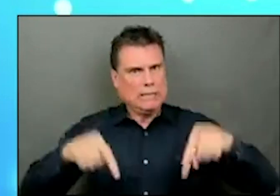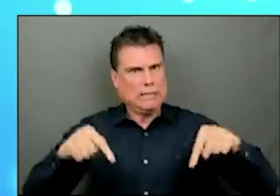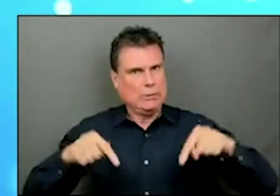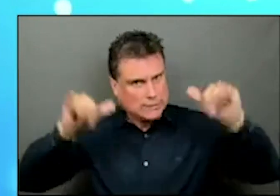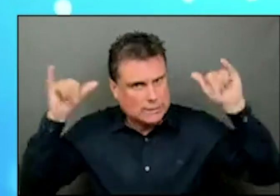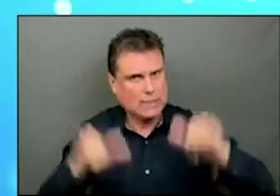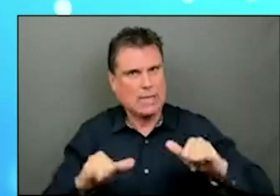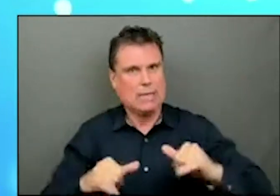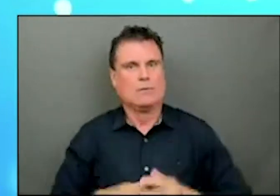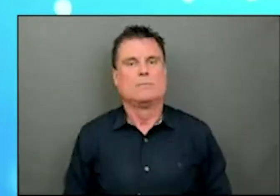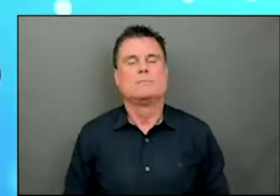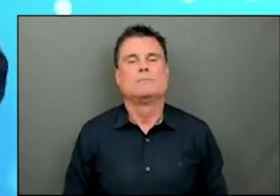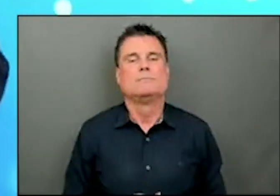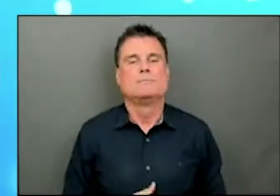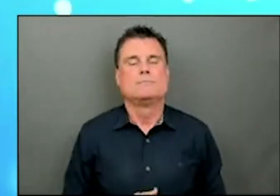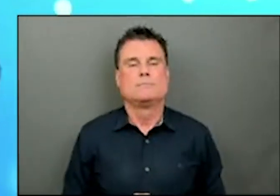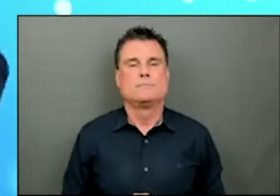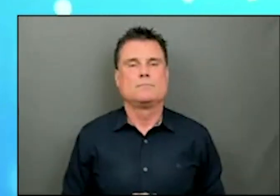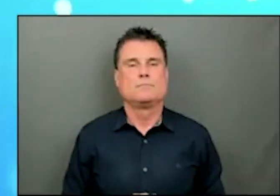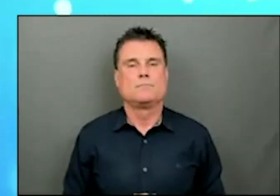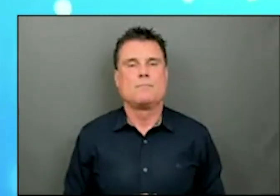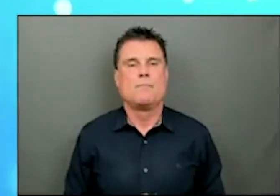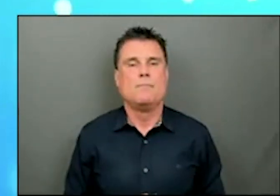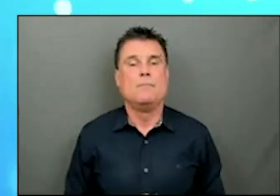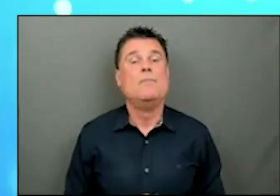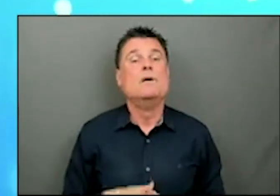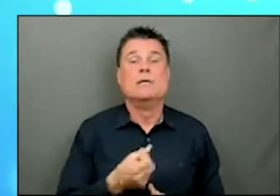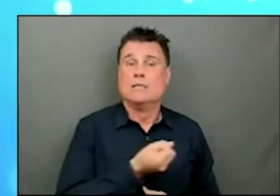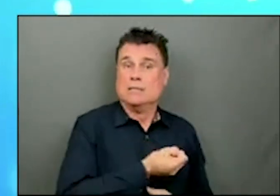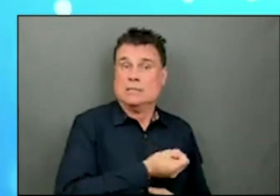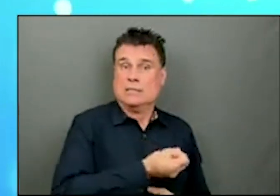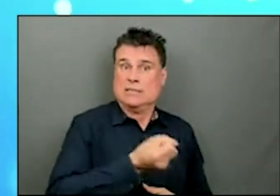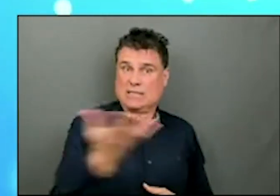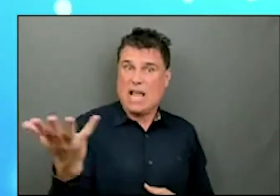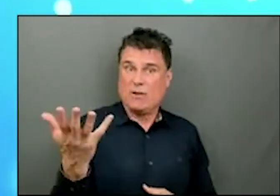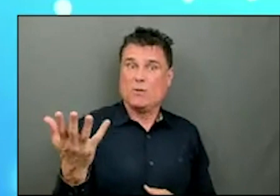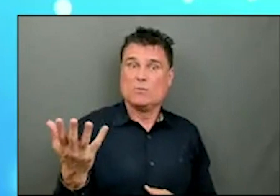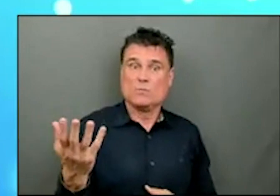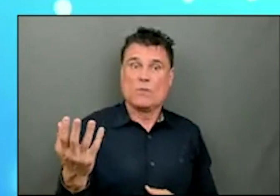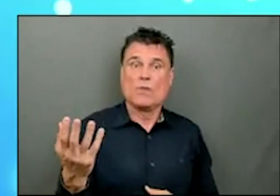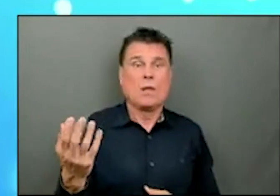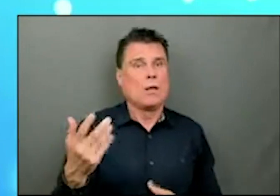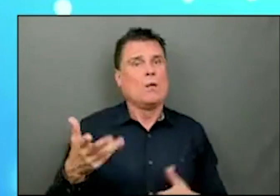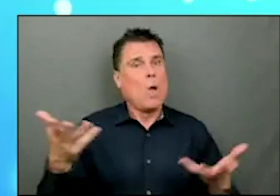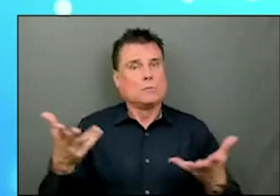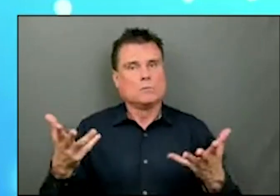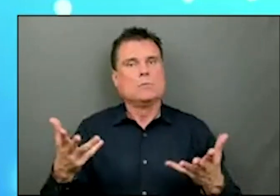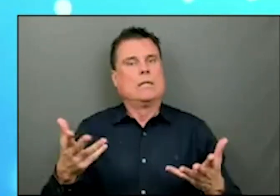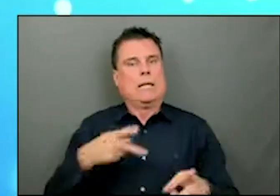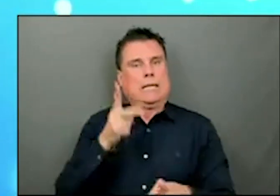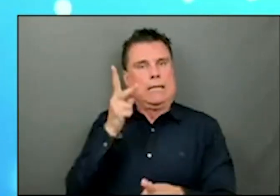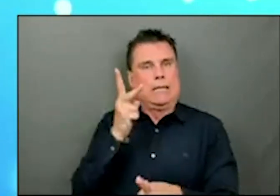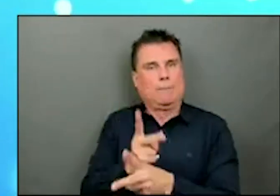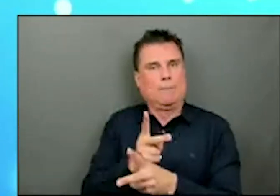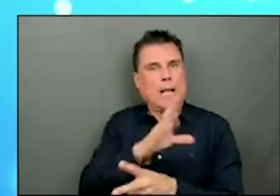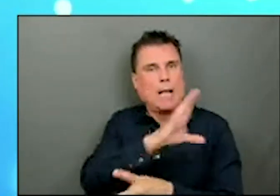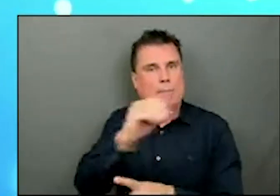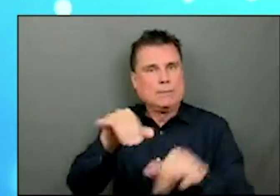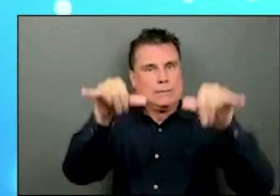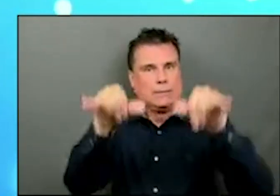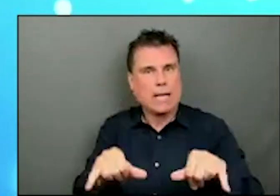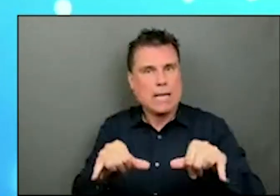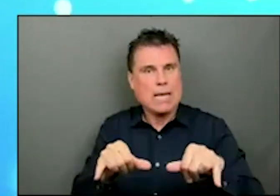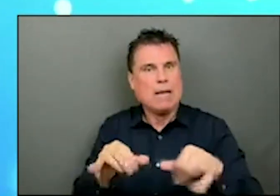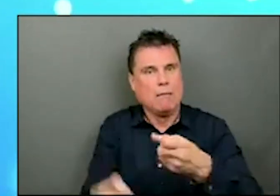those businesses out. And there's several factors that are going to help us retain those firms and scale them to be world-class. A lot of them